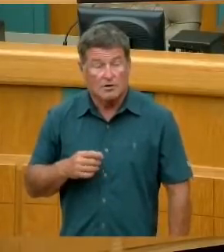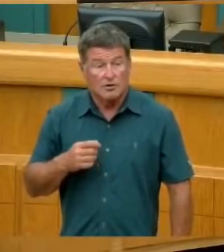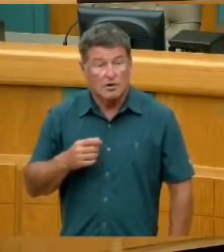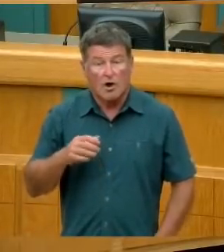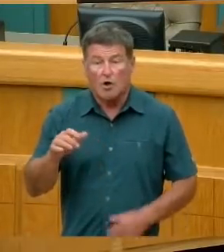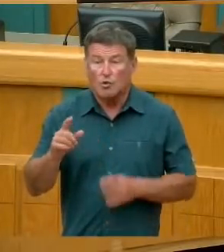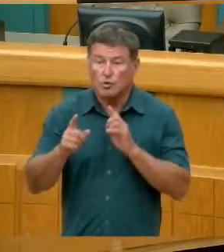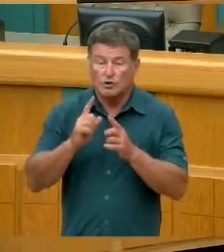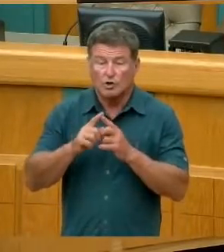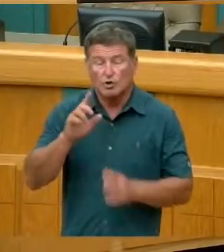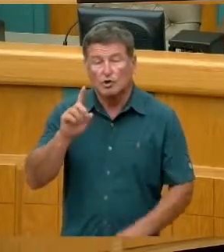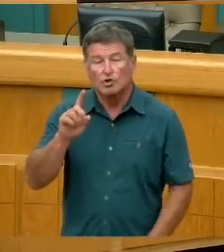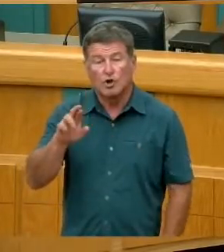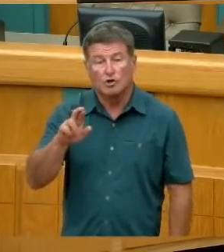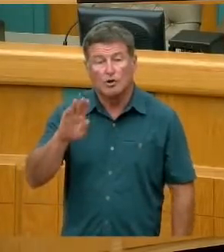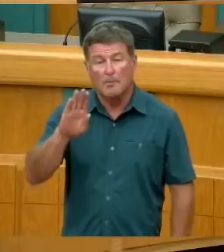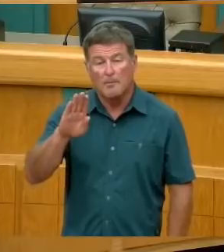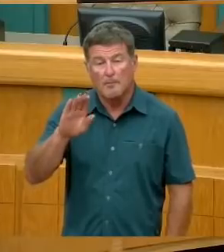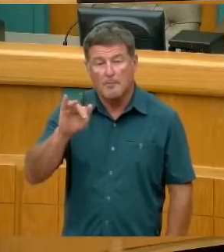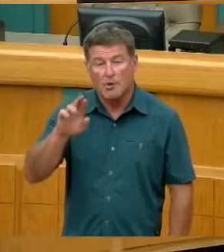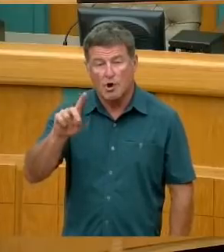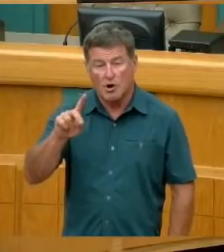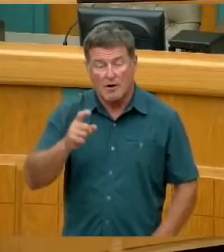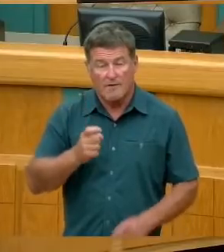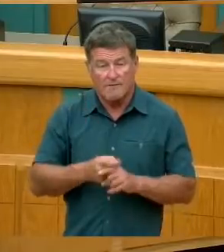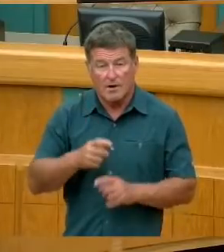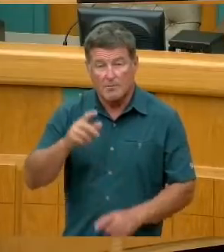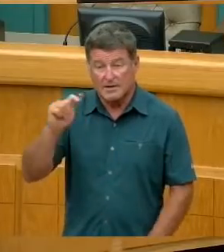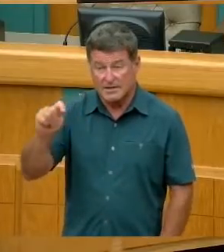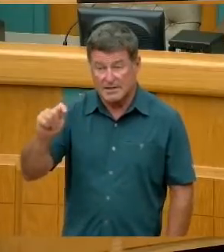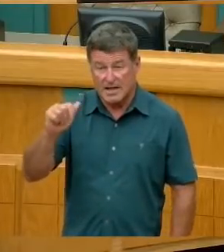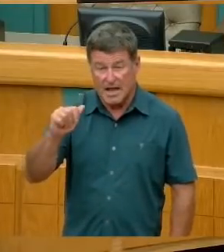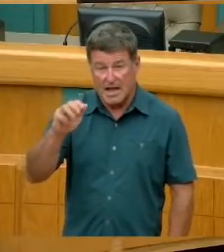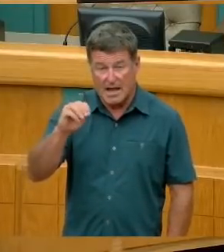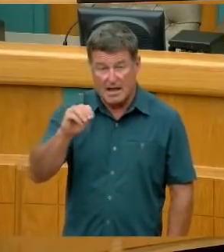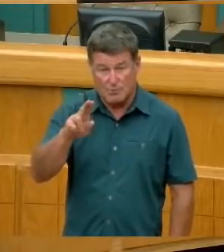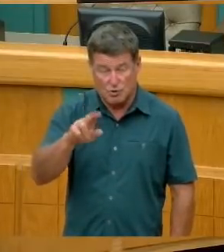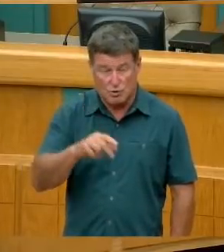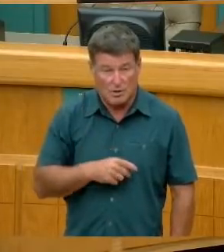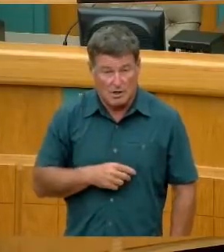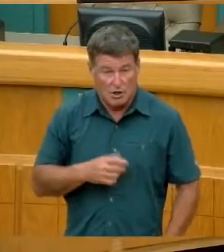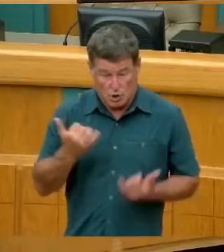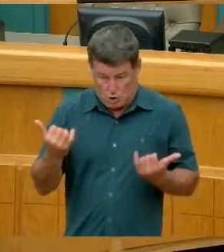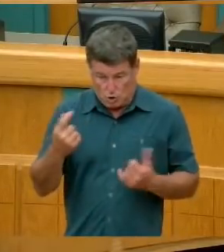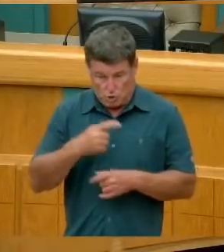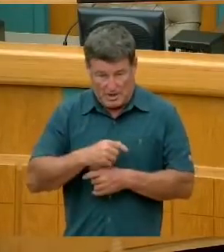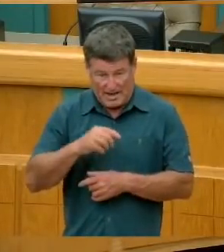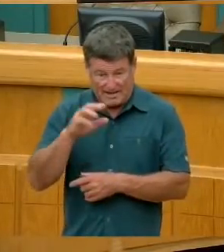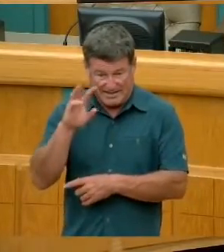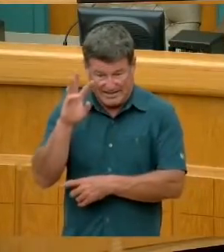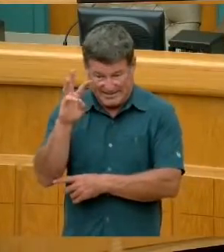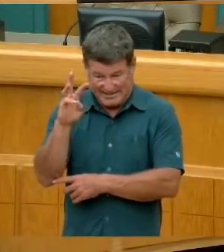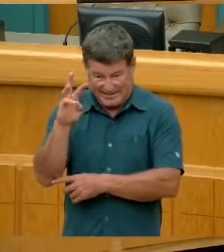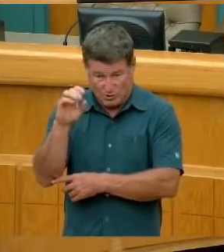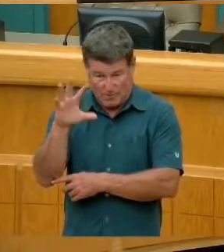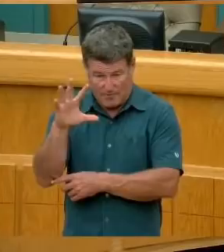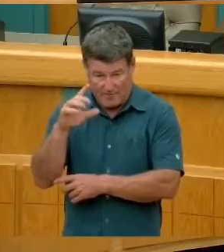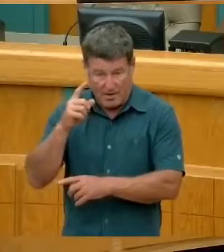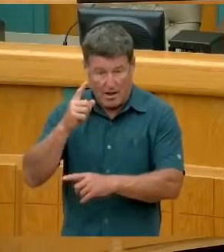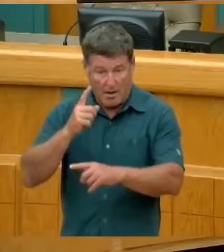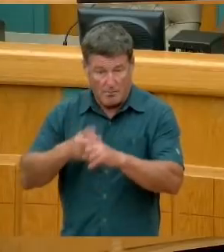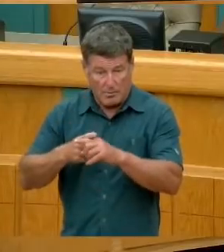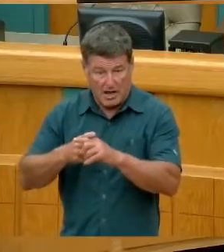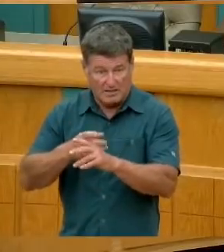We also spoke with Dr. Bird from Texas A&M University, and with today's 605, or really with the past